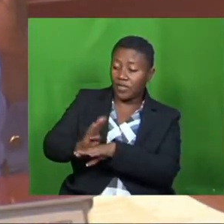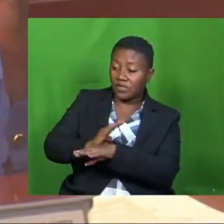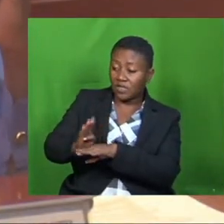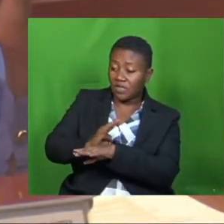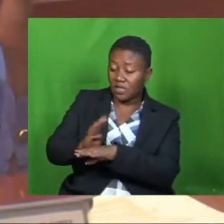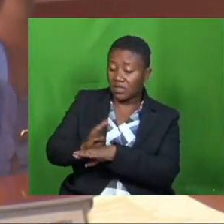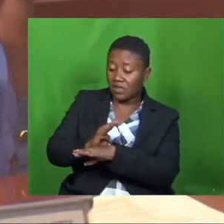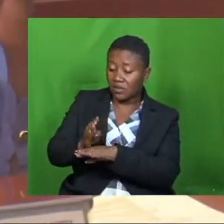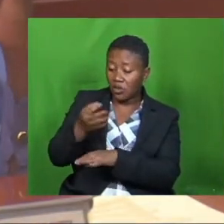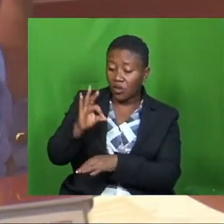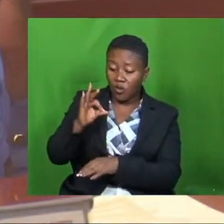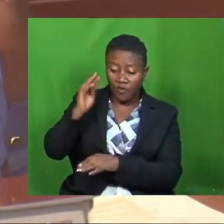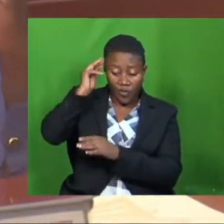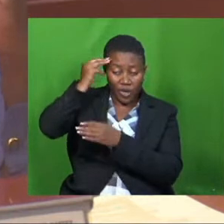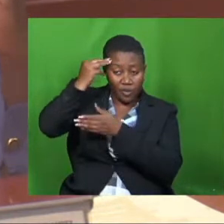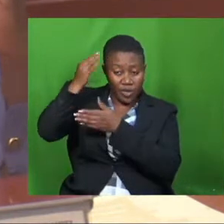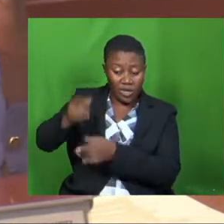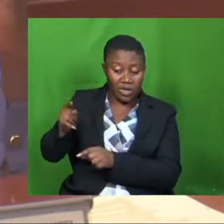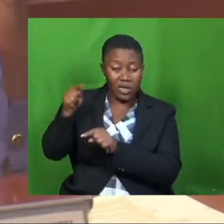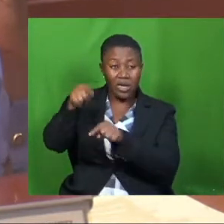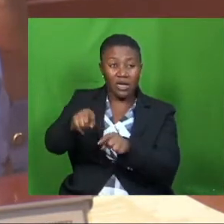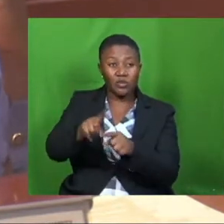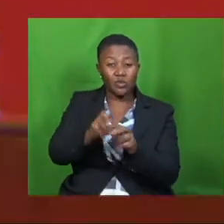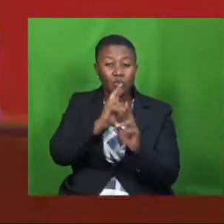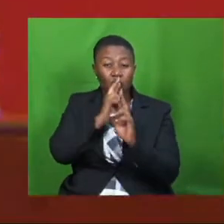Justice Annan had to